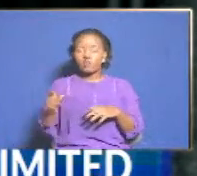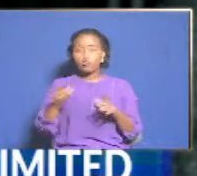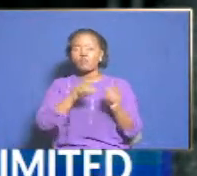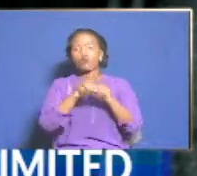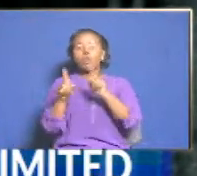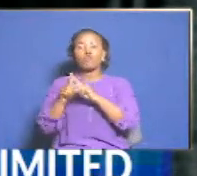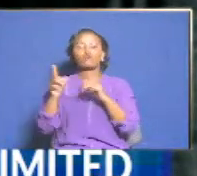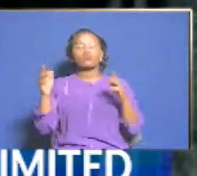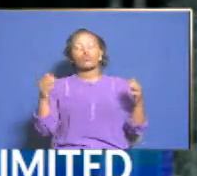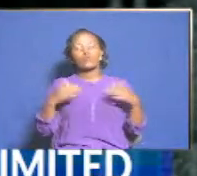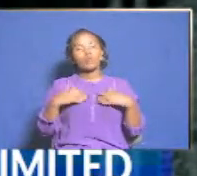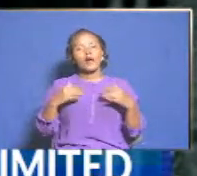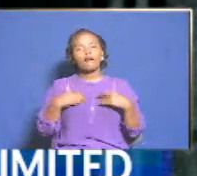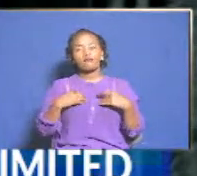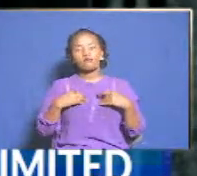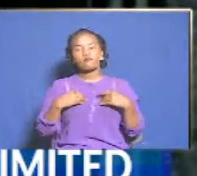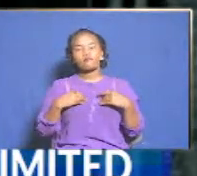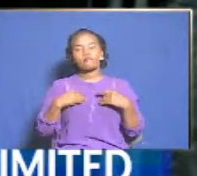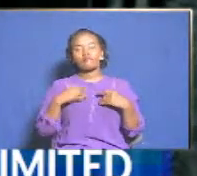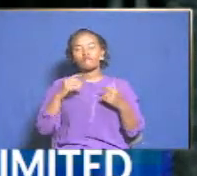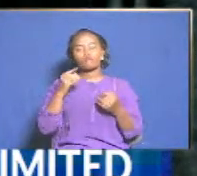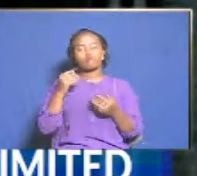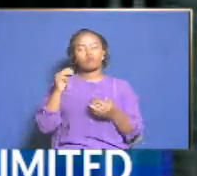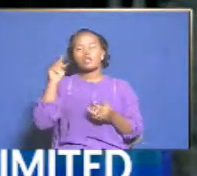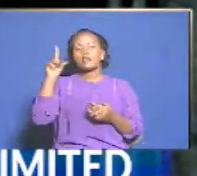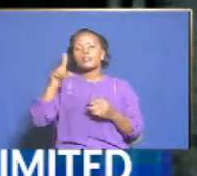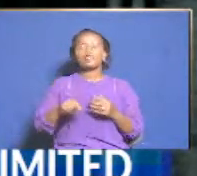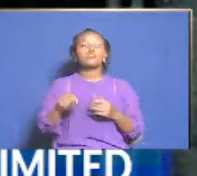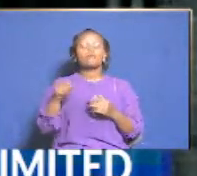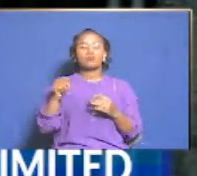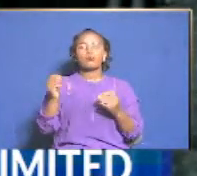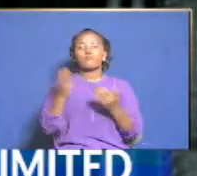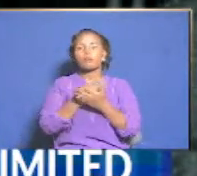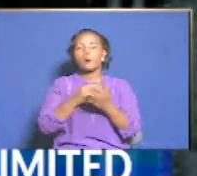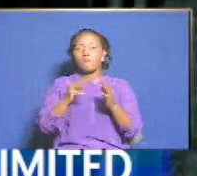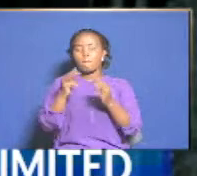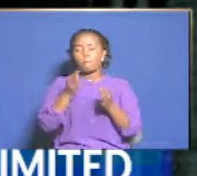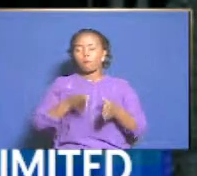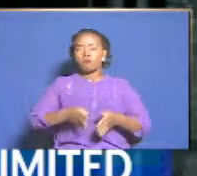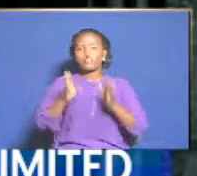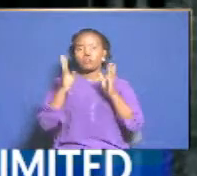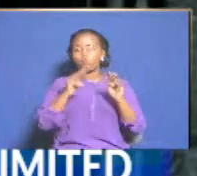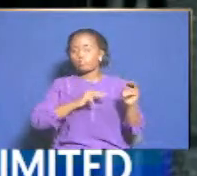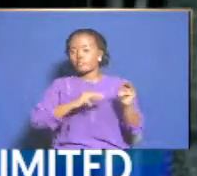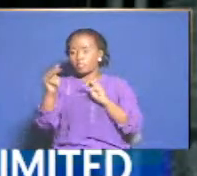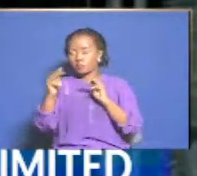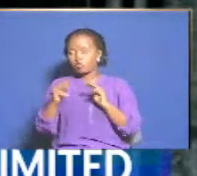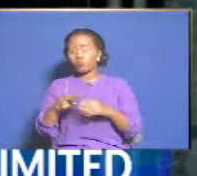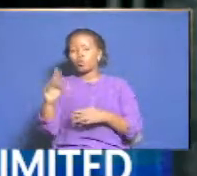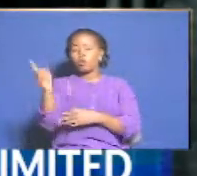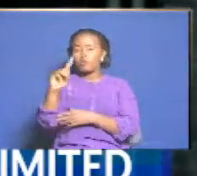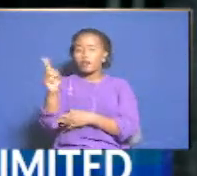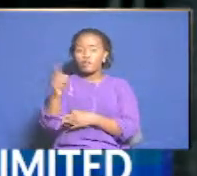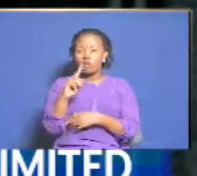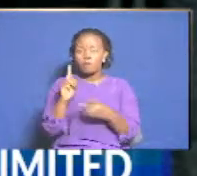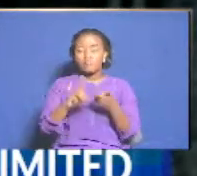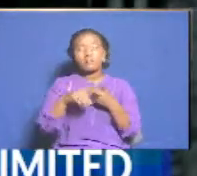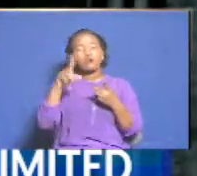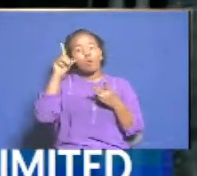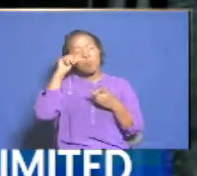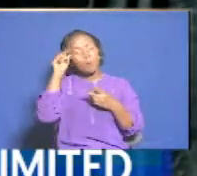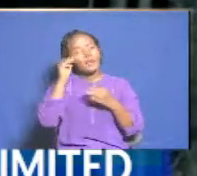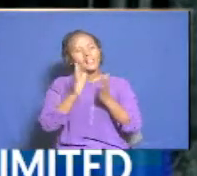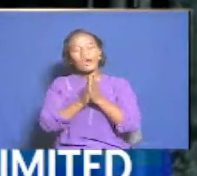a reliable and cost-effective mode of transport to Nairobi, Mombasa, and